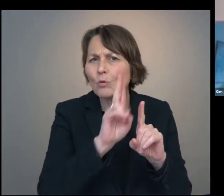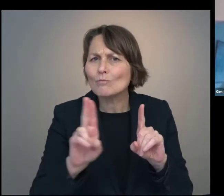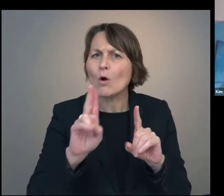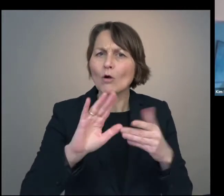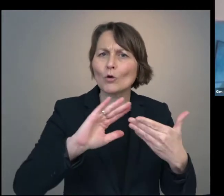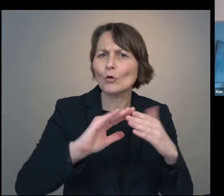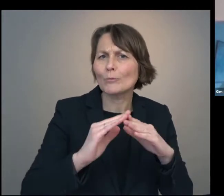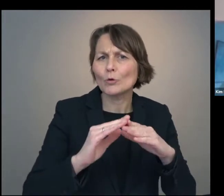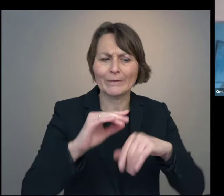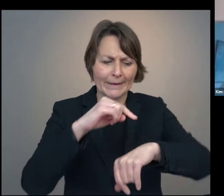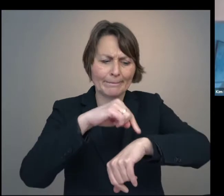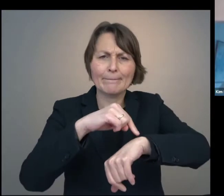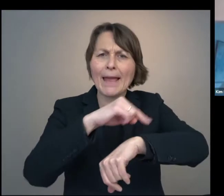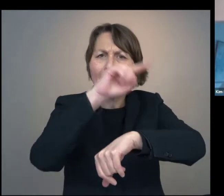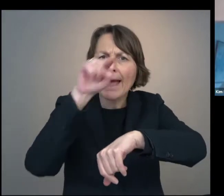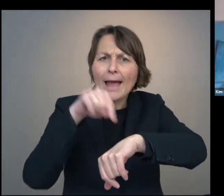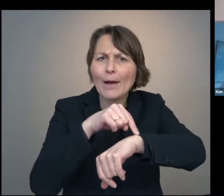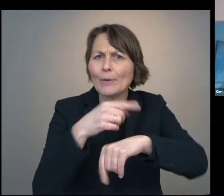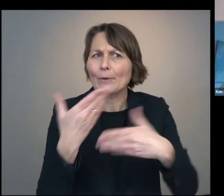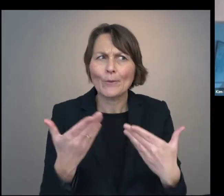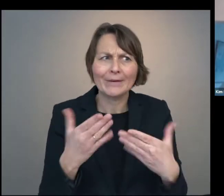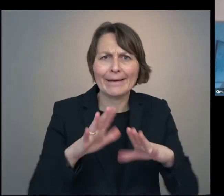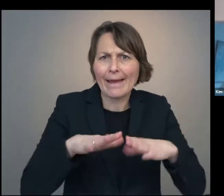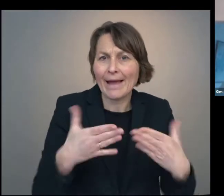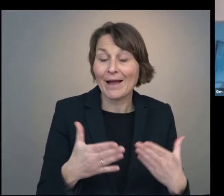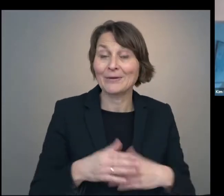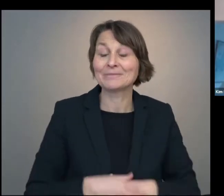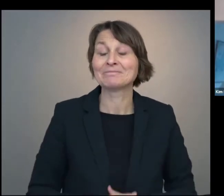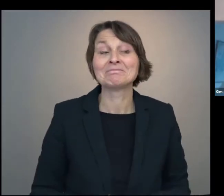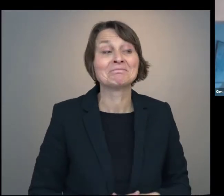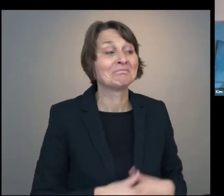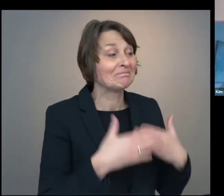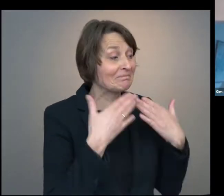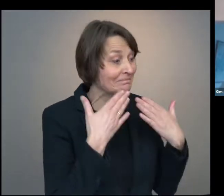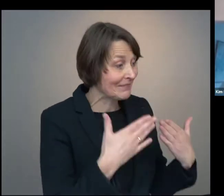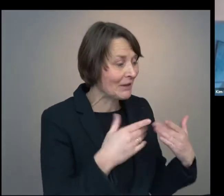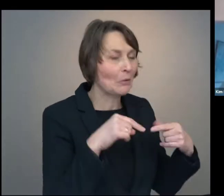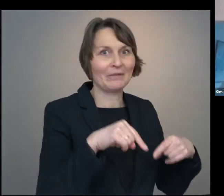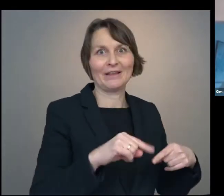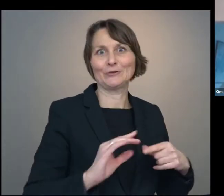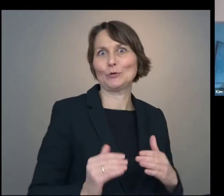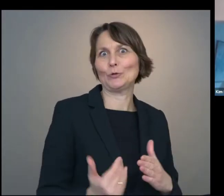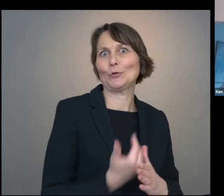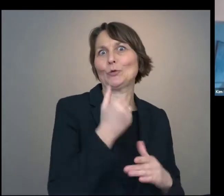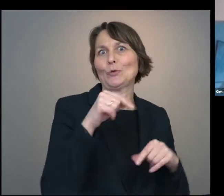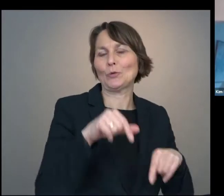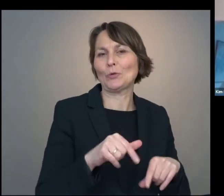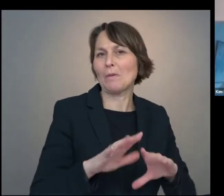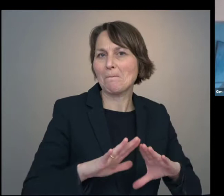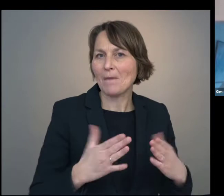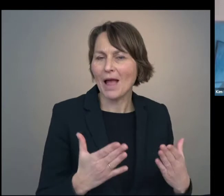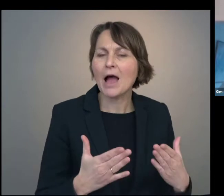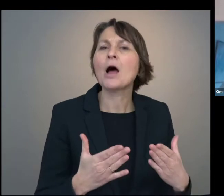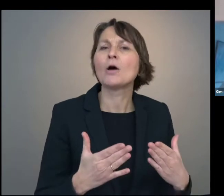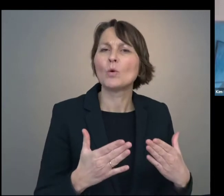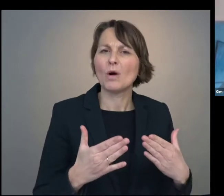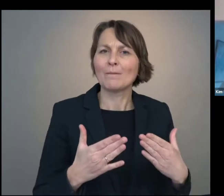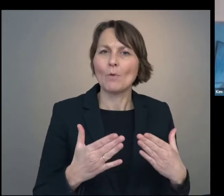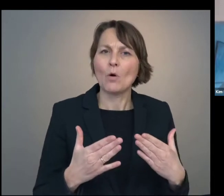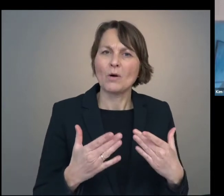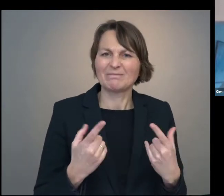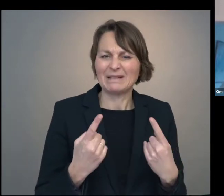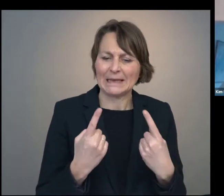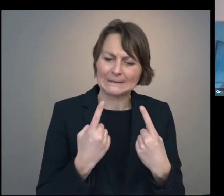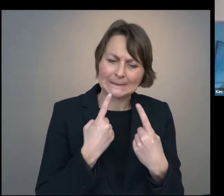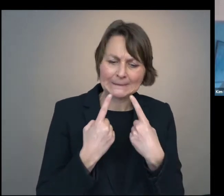it? Yeah, thank you. This is a new initiative and the idea behind it is to open even more